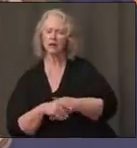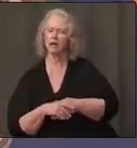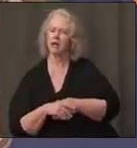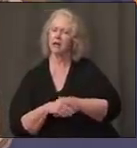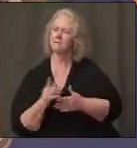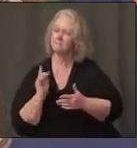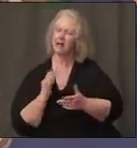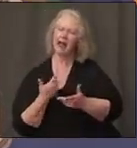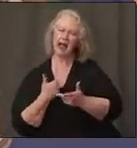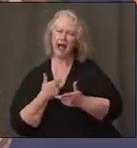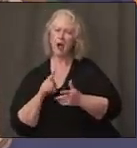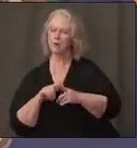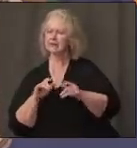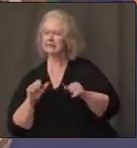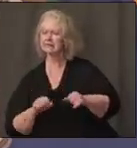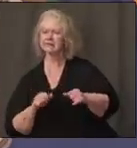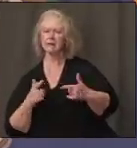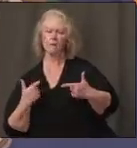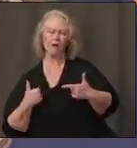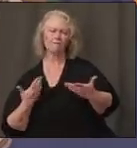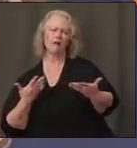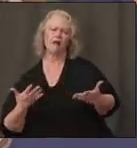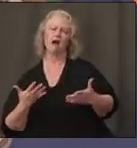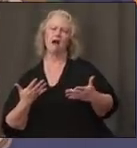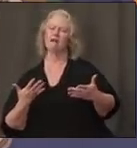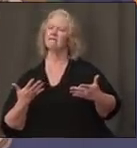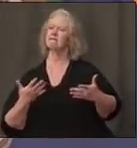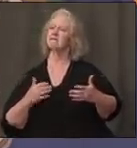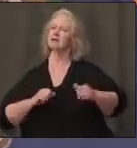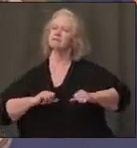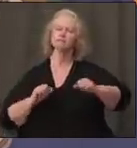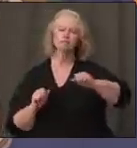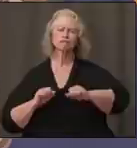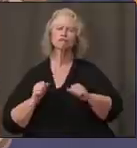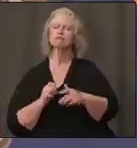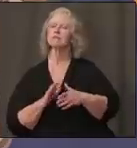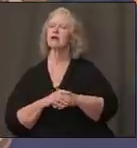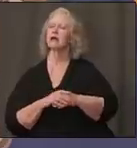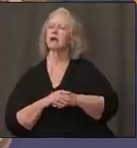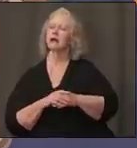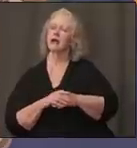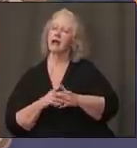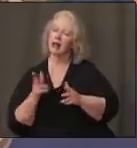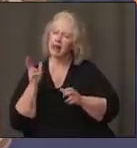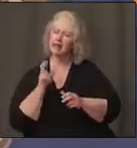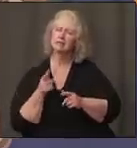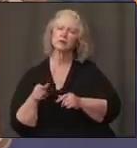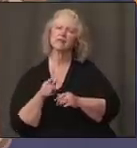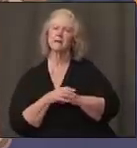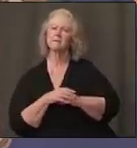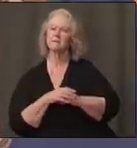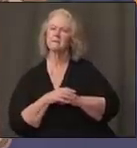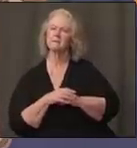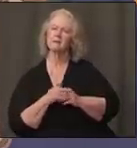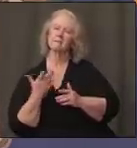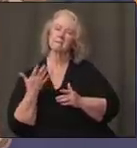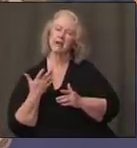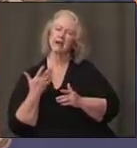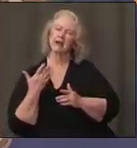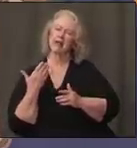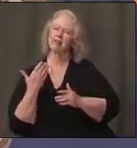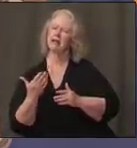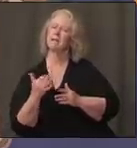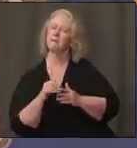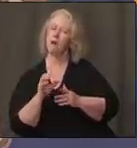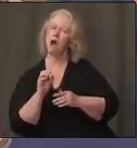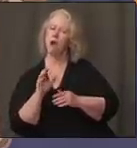built in our system, starting with hospitalization. But listening to Zeke and Scott, I think a little bit about October now is a